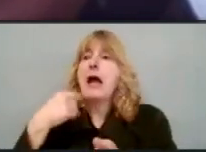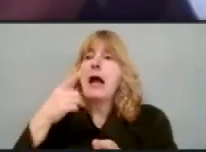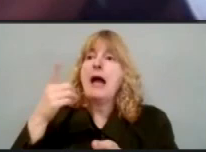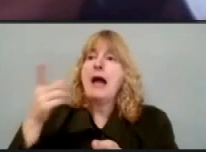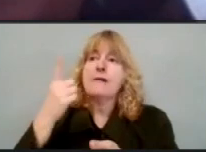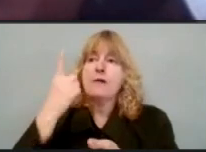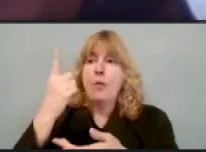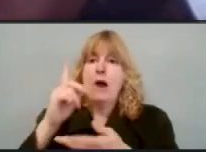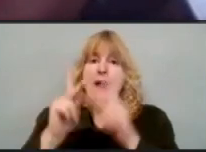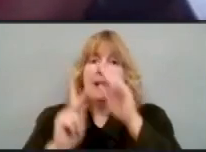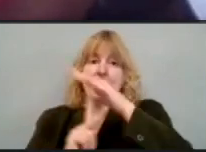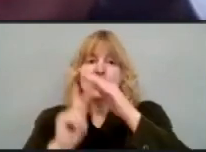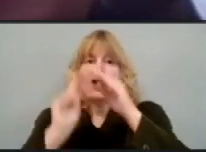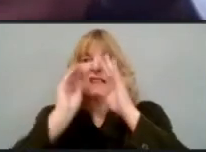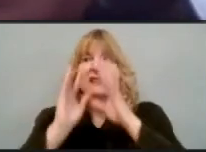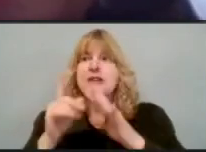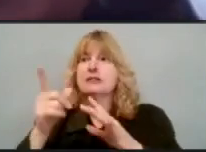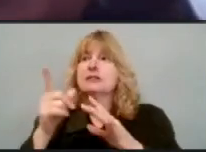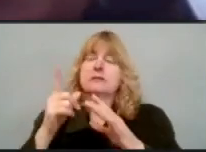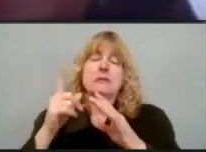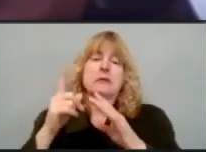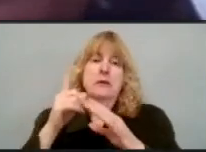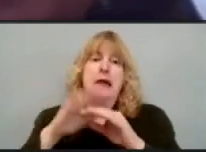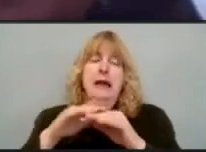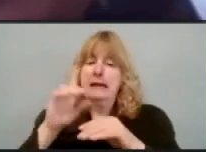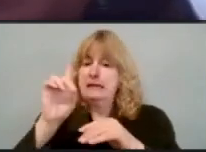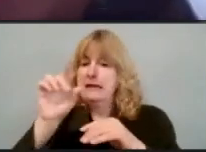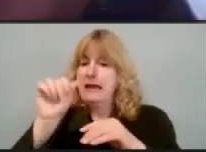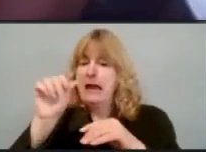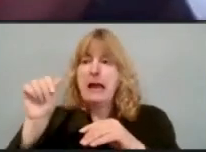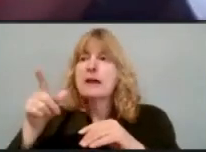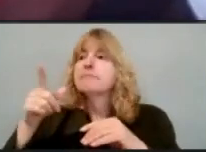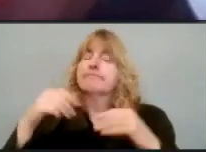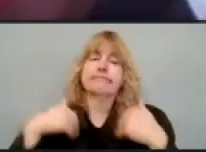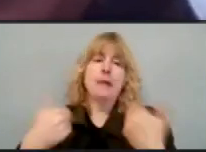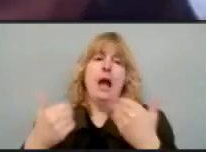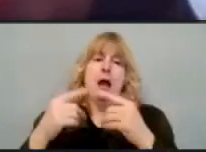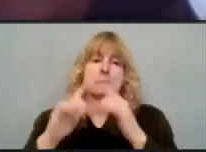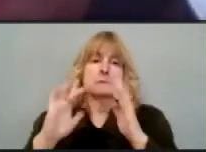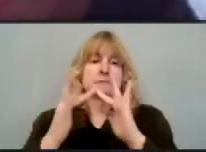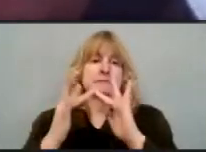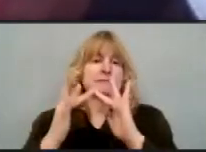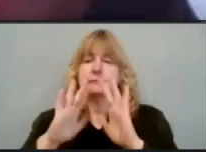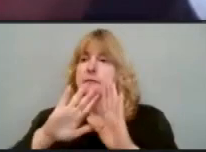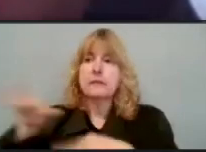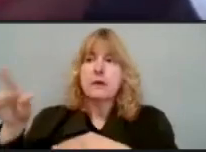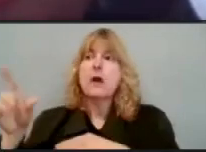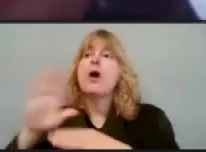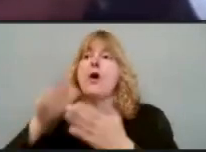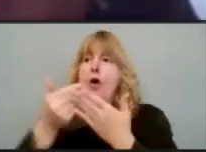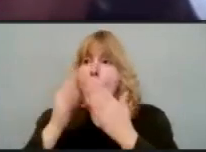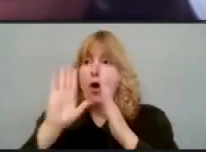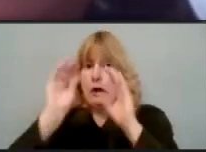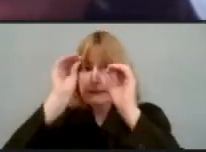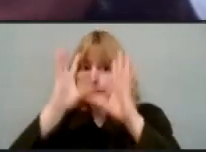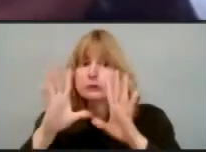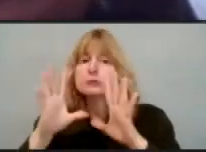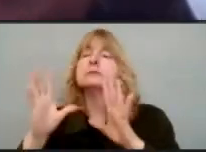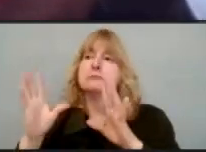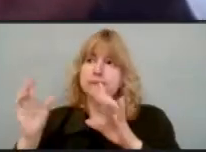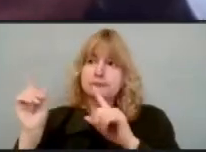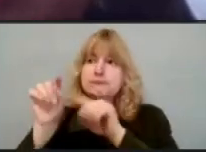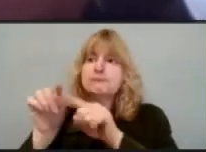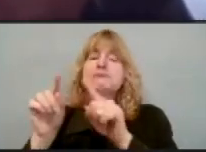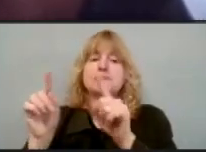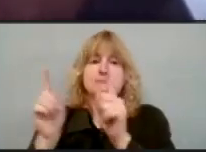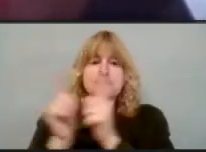was done teaching virtually, and all of her teachers, all of her students returned to the learning center, so she met them there. But some of our